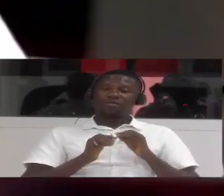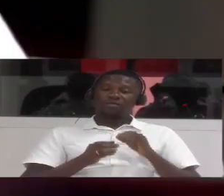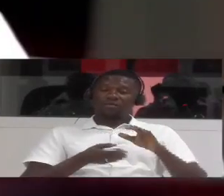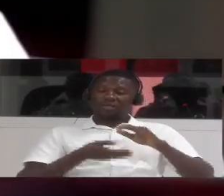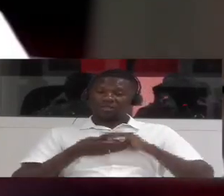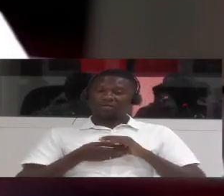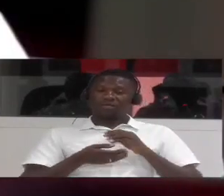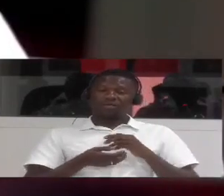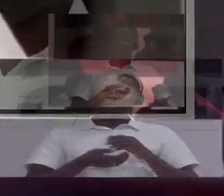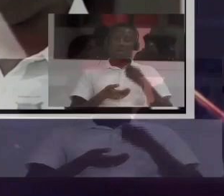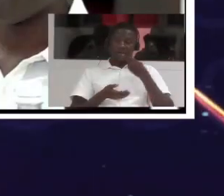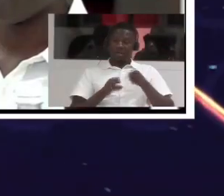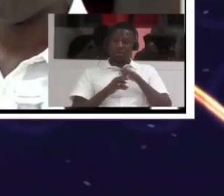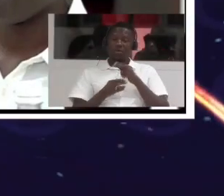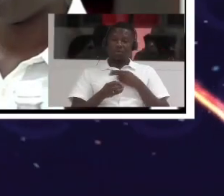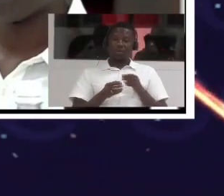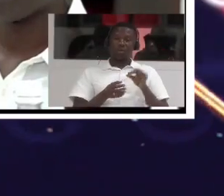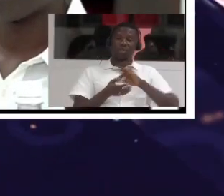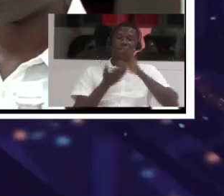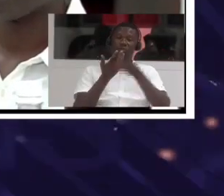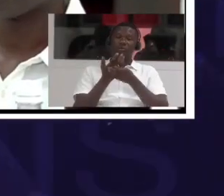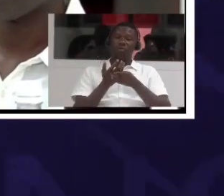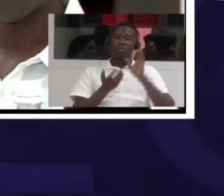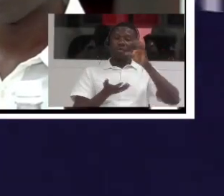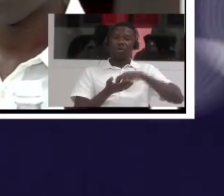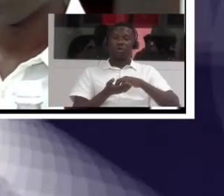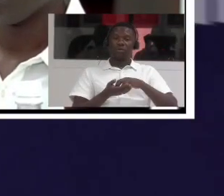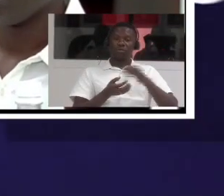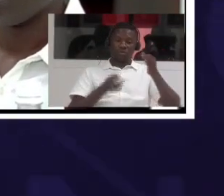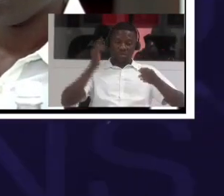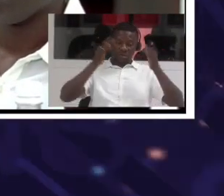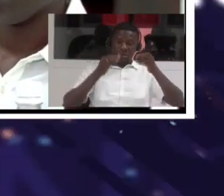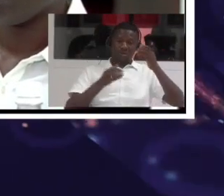Magistrates Court. Then we had to rush there, you know, yeah.